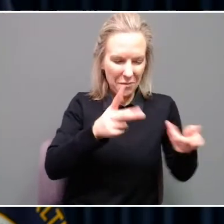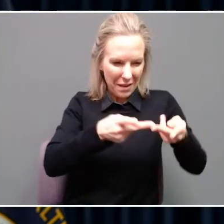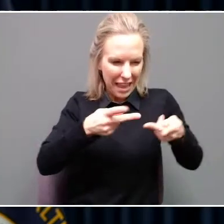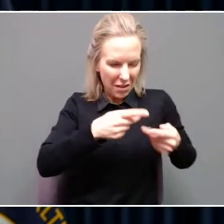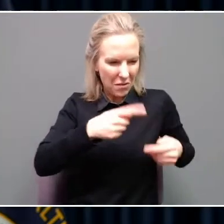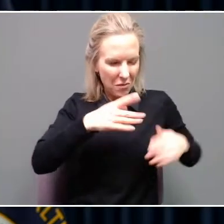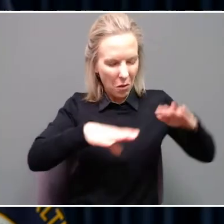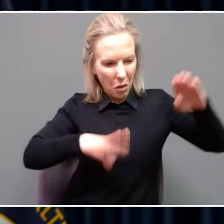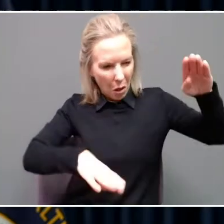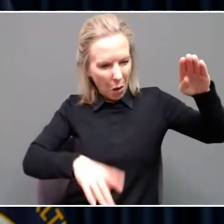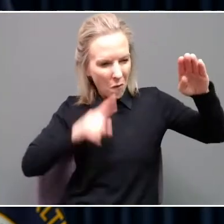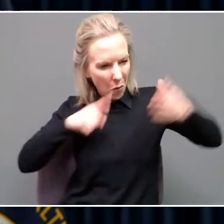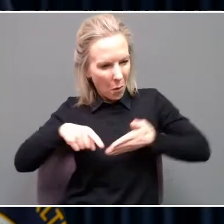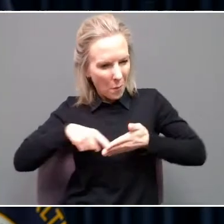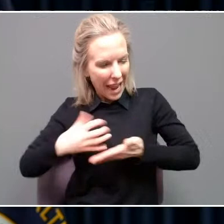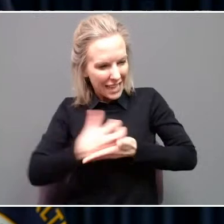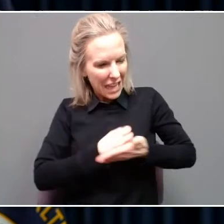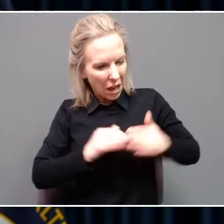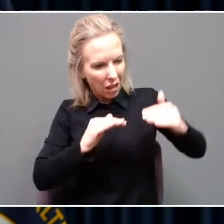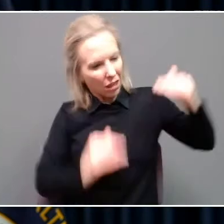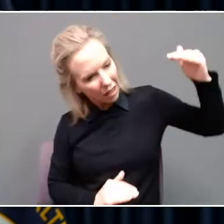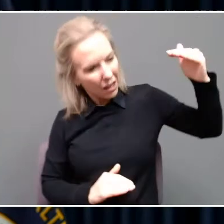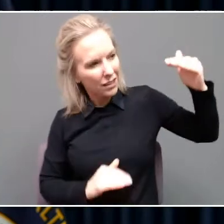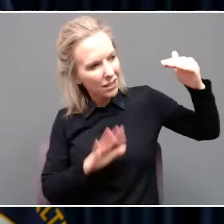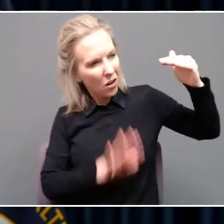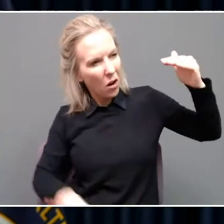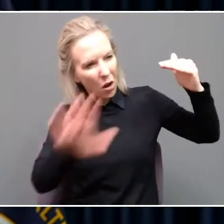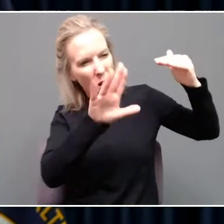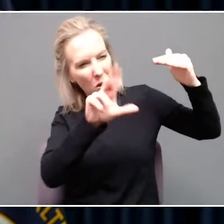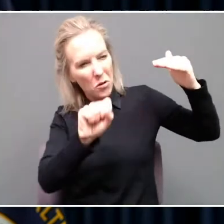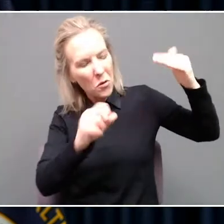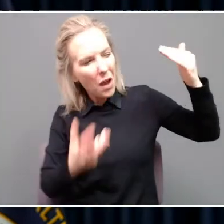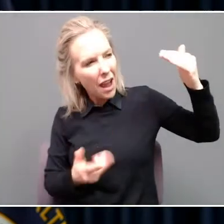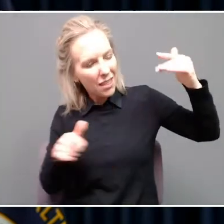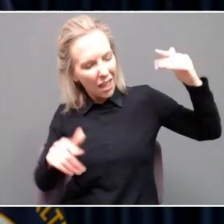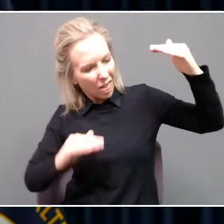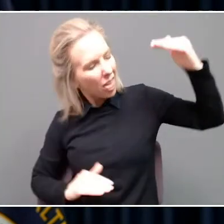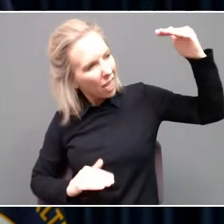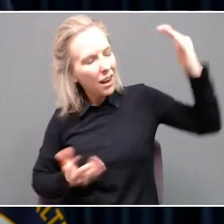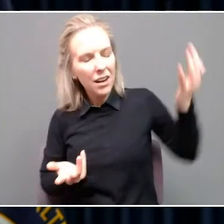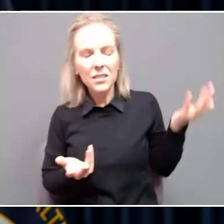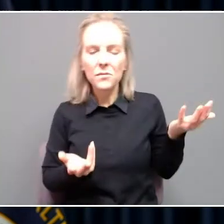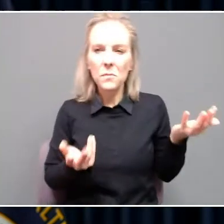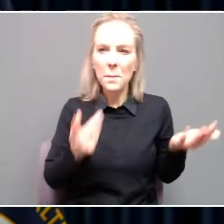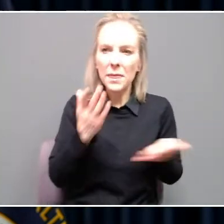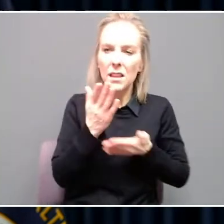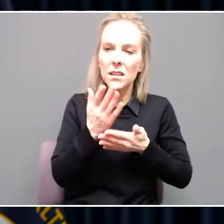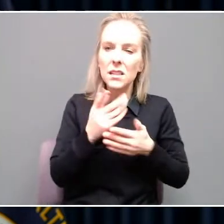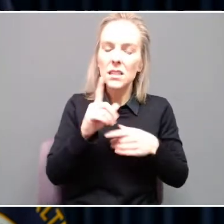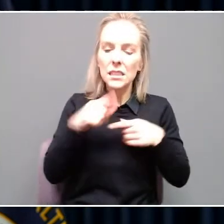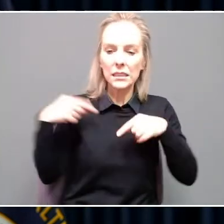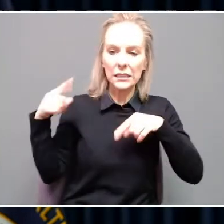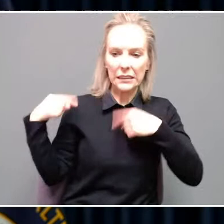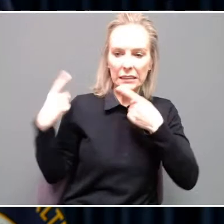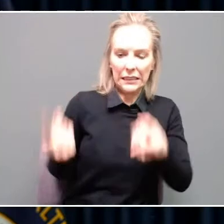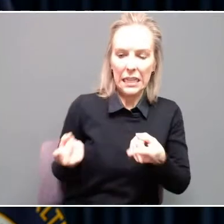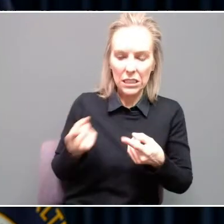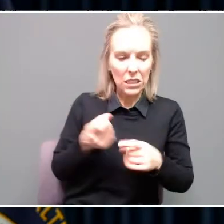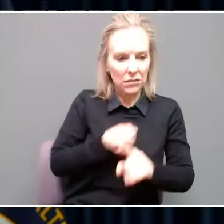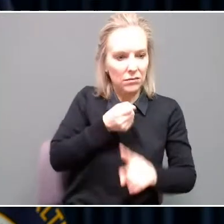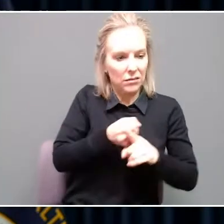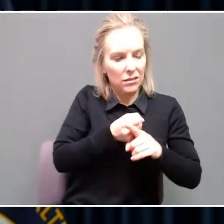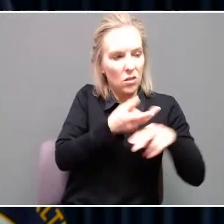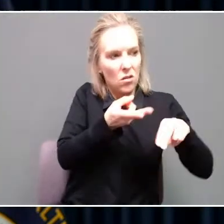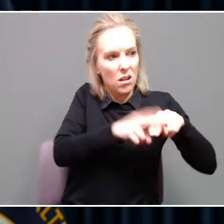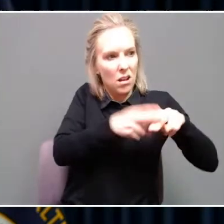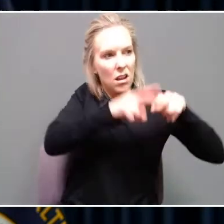last decade in terms of inflation, have lost almost 35% of their compensation. And almost everywhere, when you account